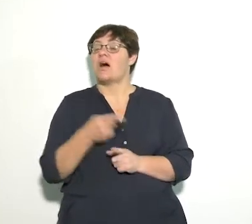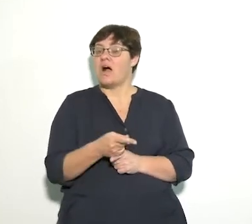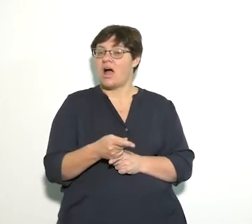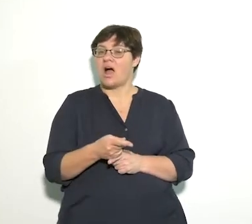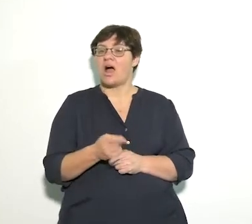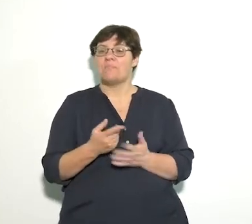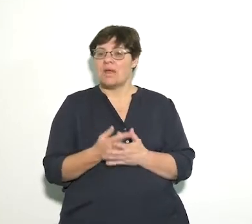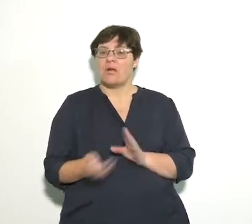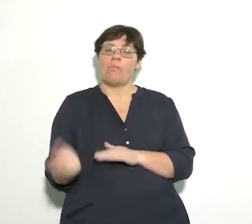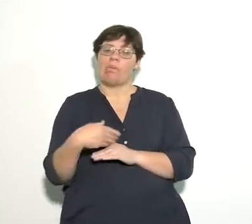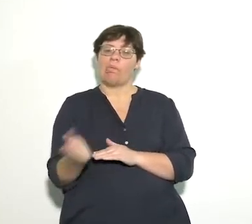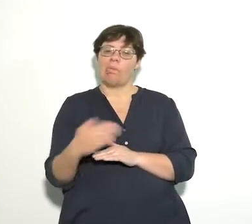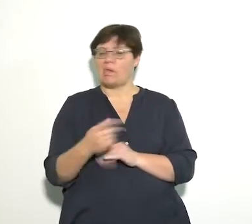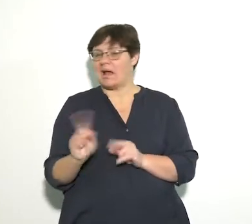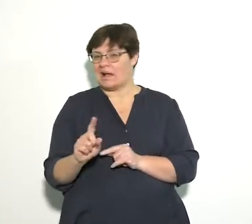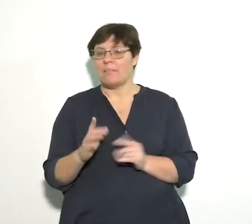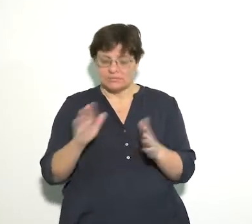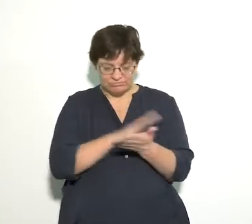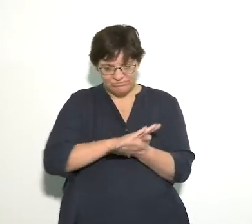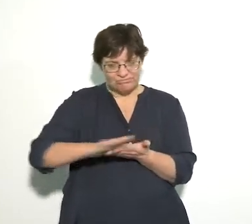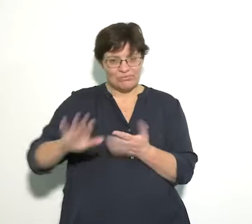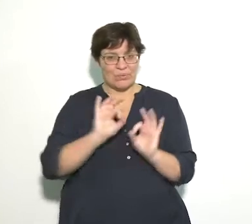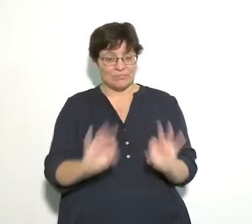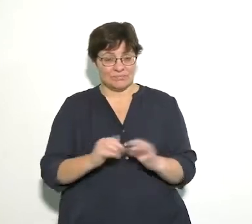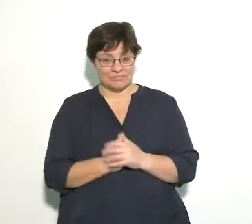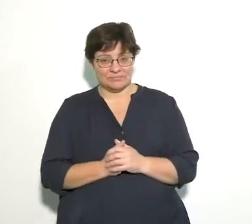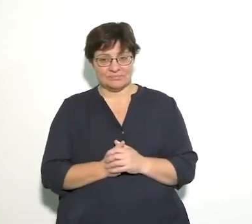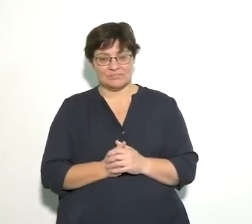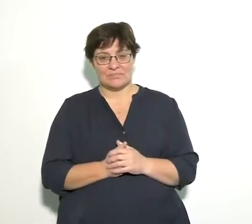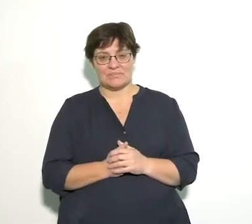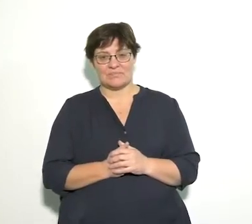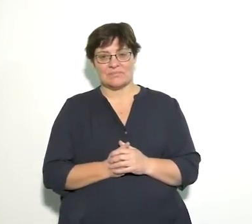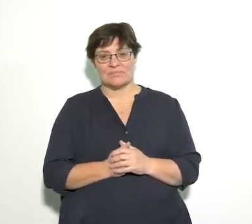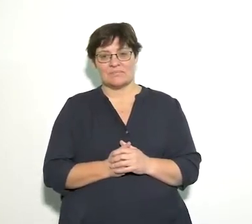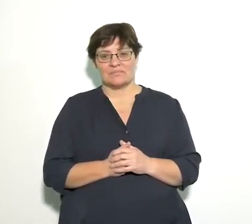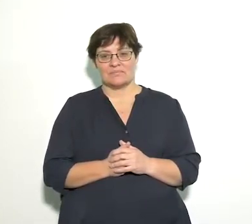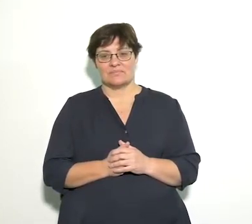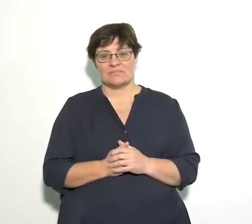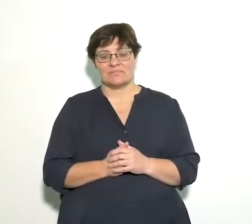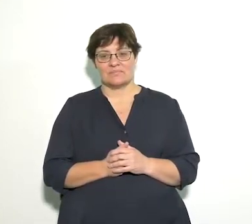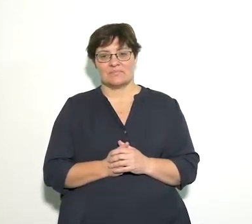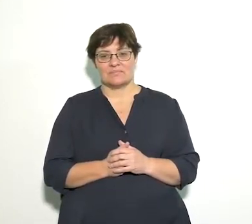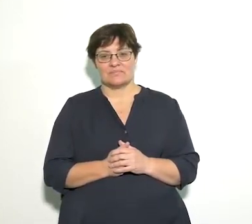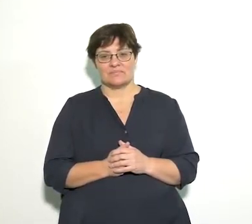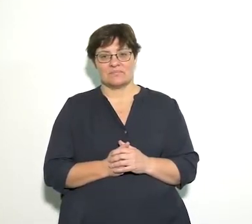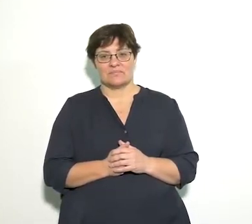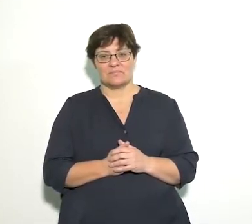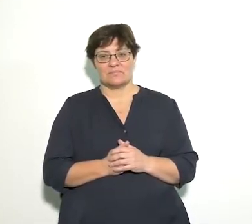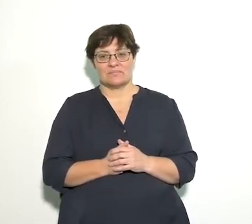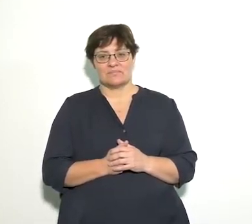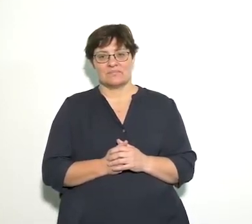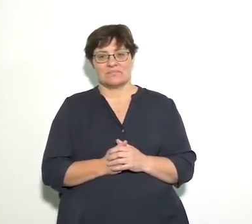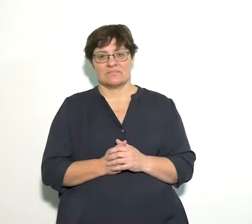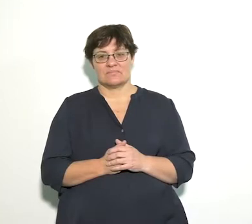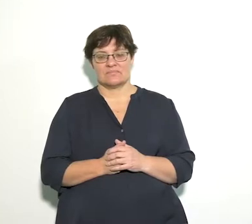it doesn't have any parts that keep falling apart. And then we'll stick onto our A3